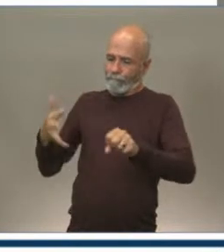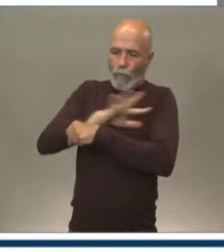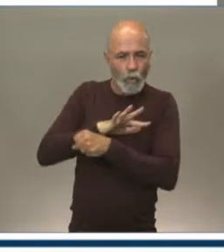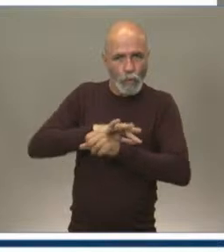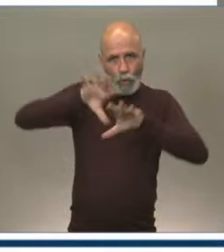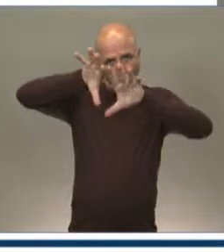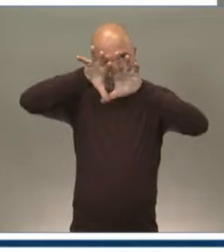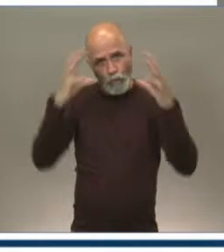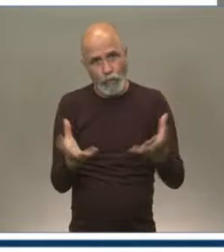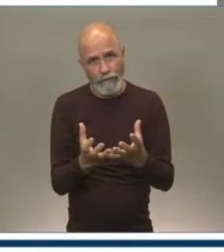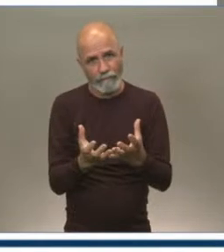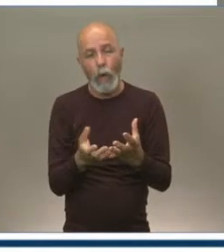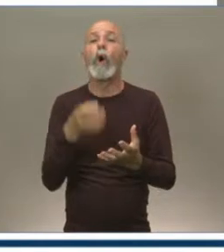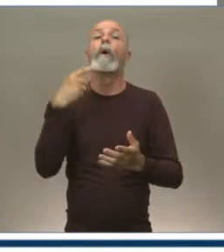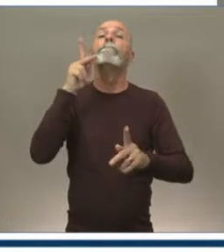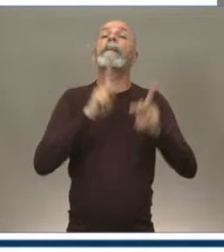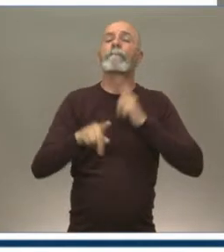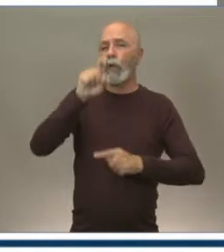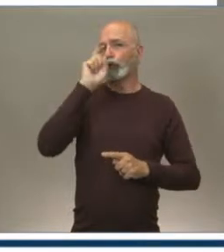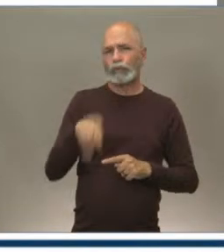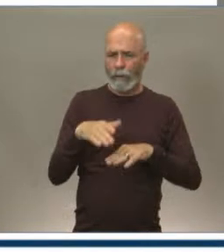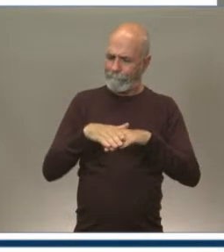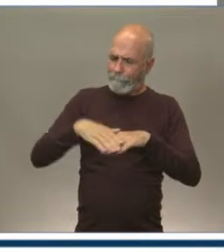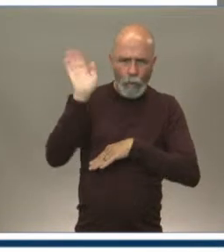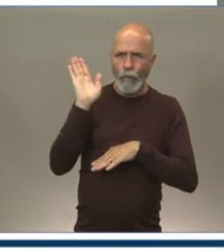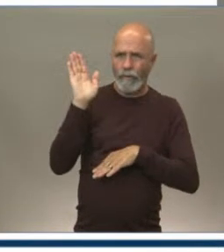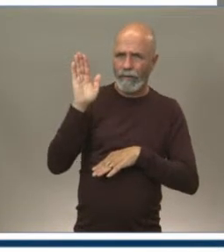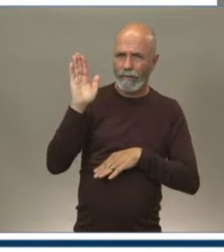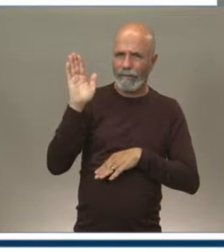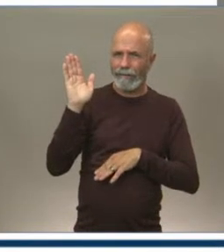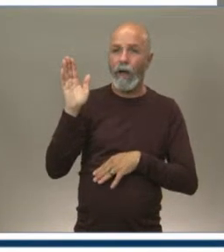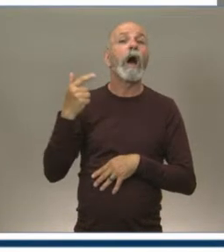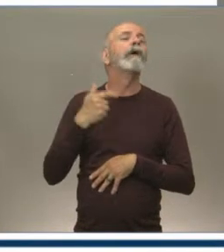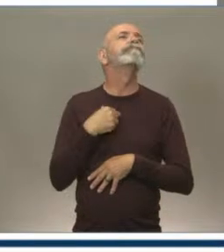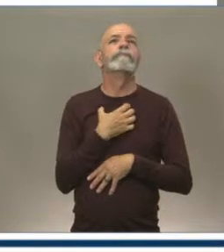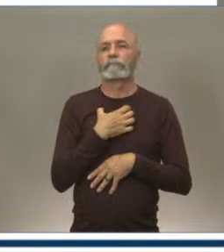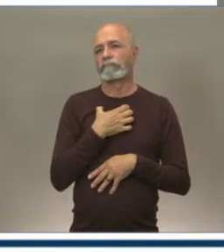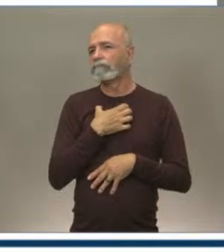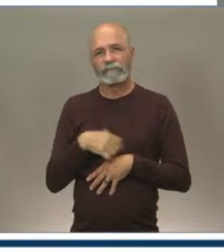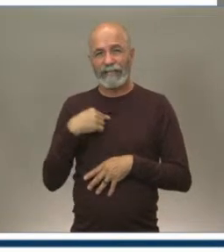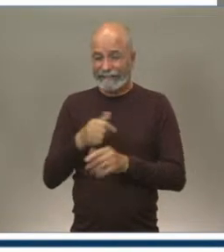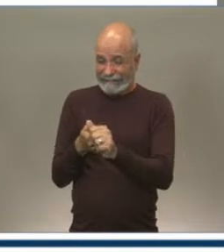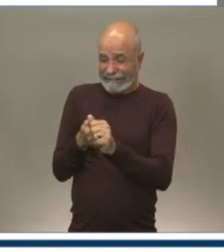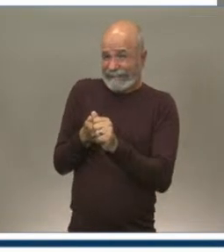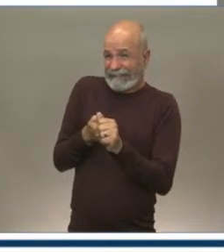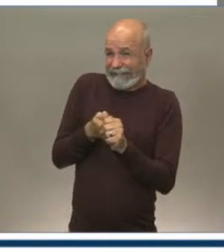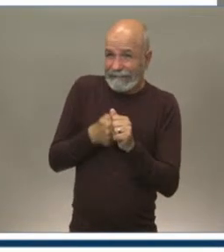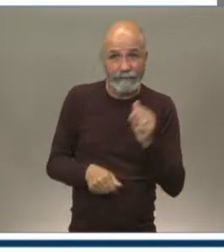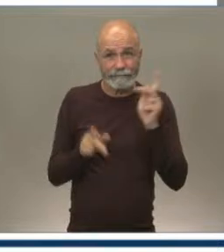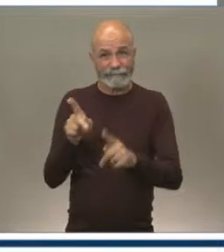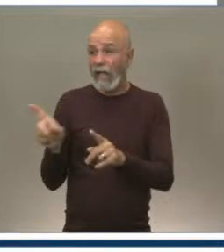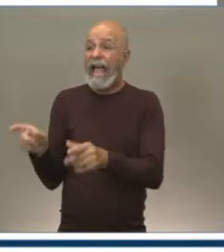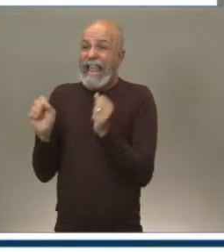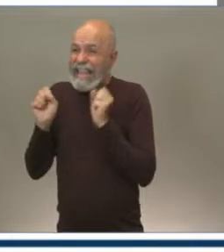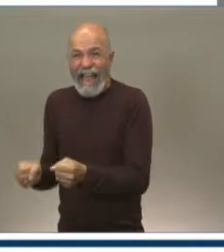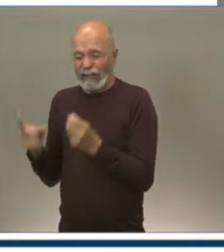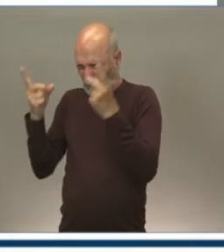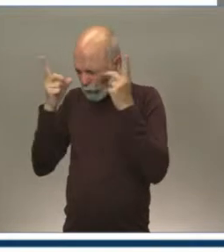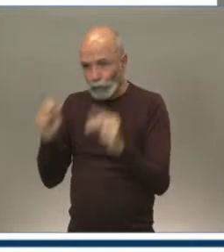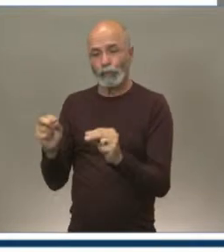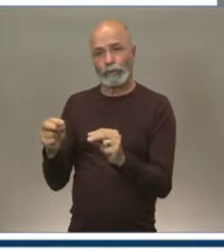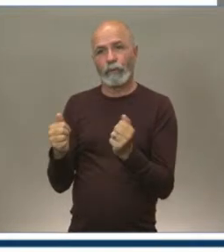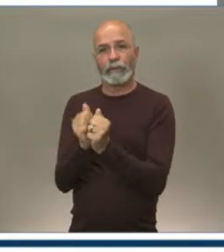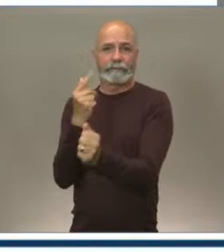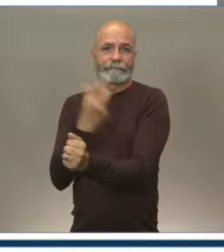standard. We need to go more than that. Ideally, we'd have every single person who can get vaccinated to get vaccine, but our minimum